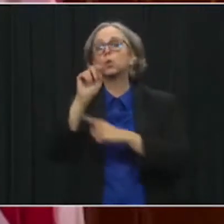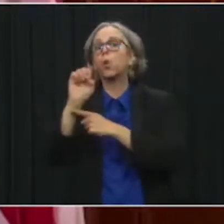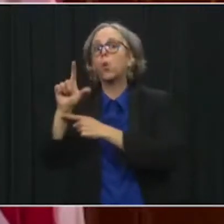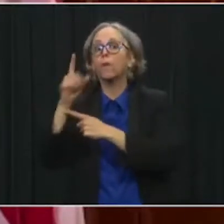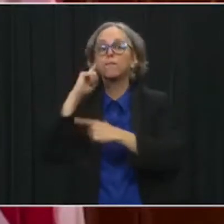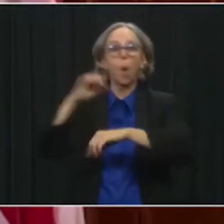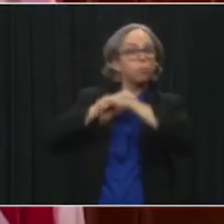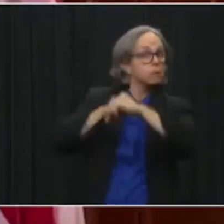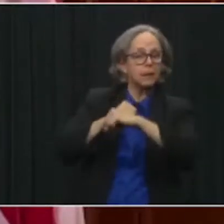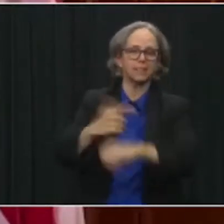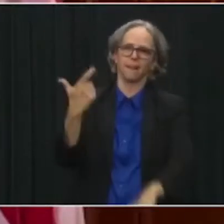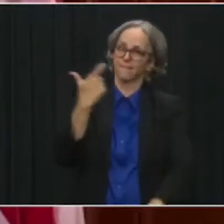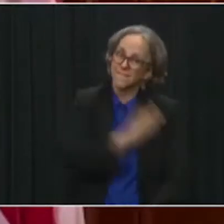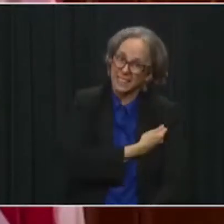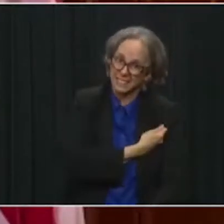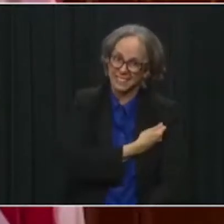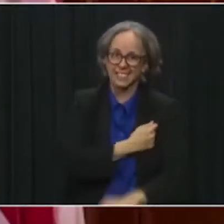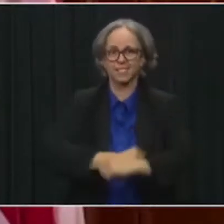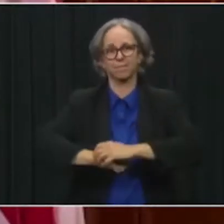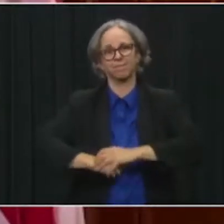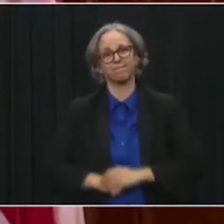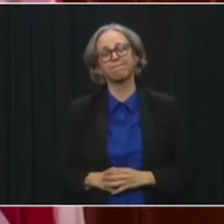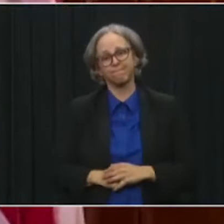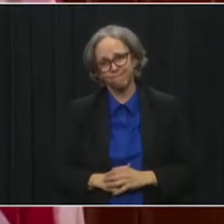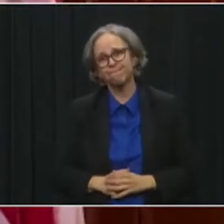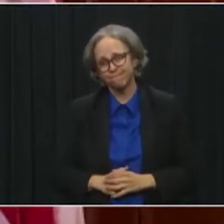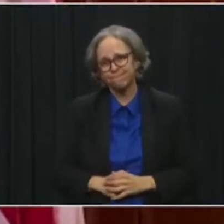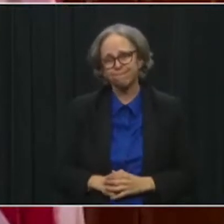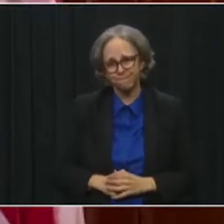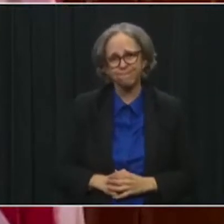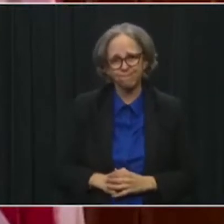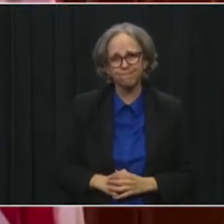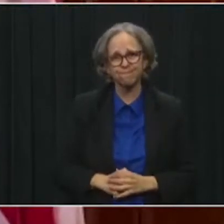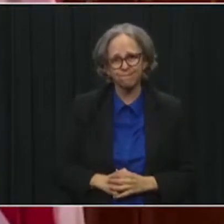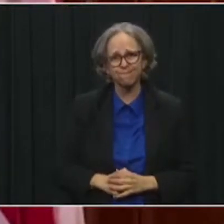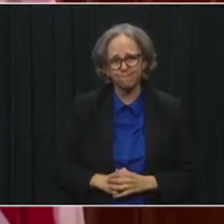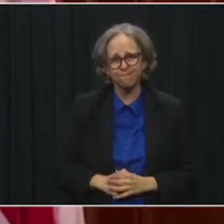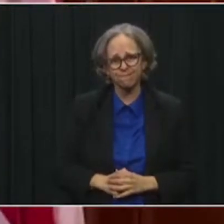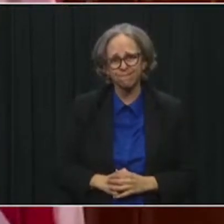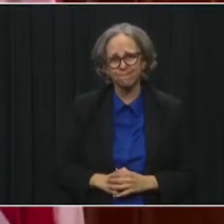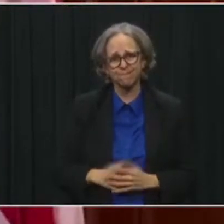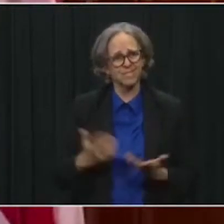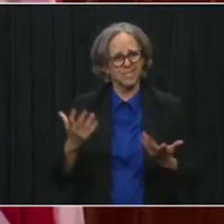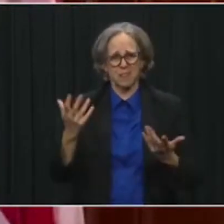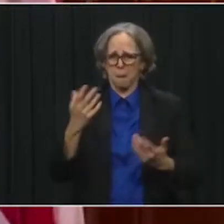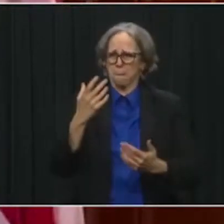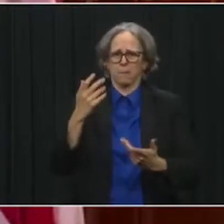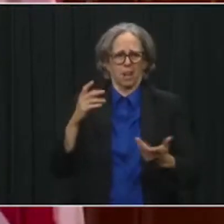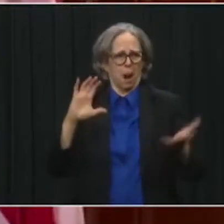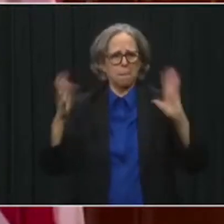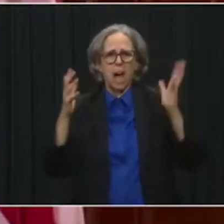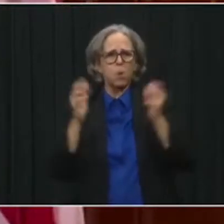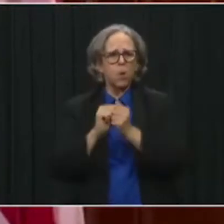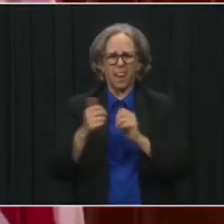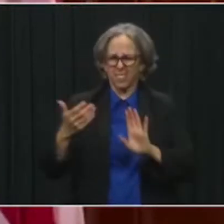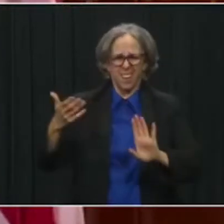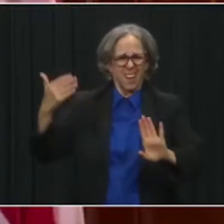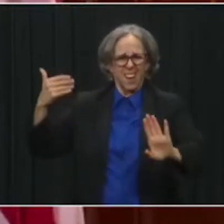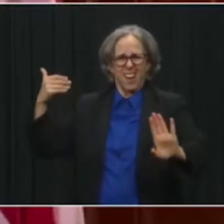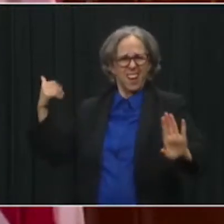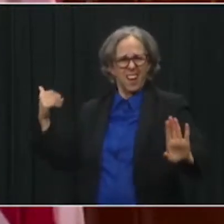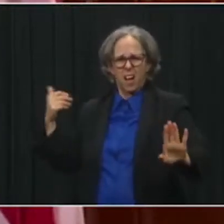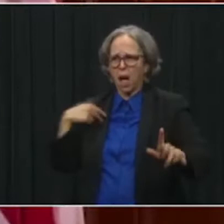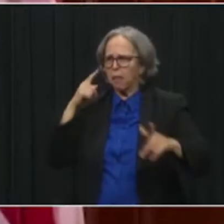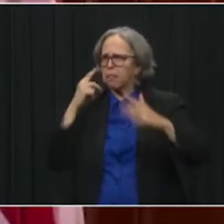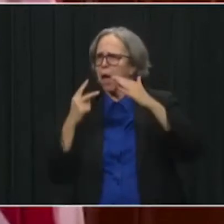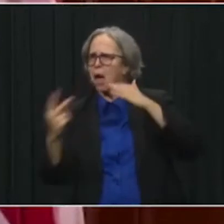is even more effective, more powerful than was ever imagined by medical